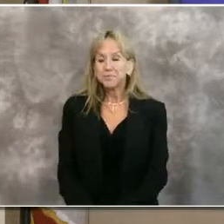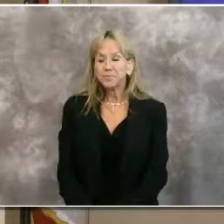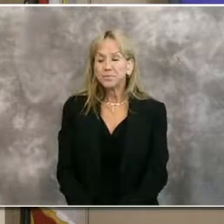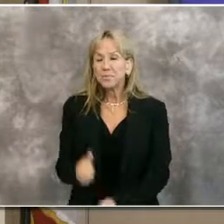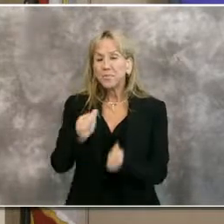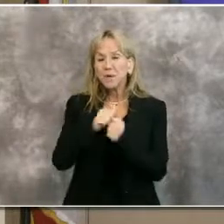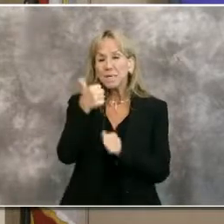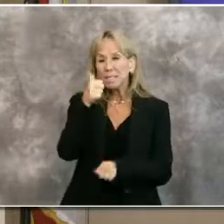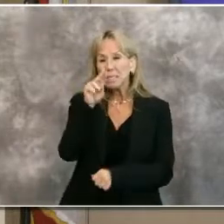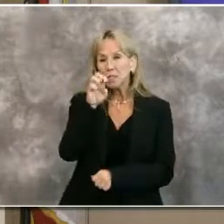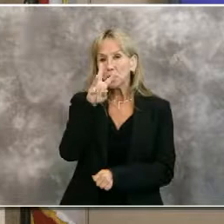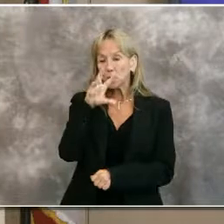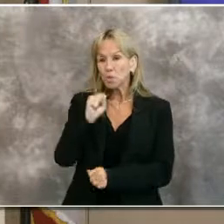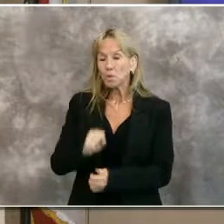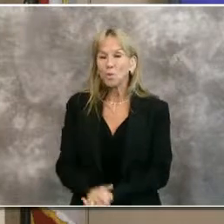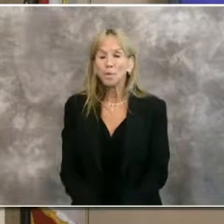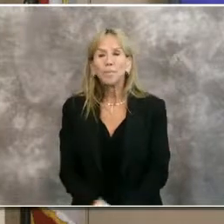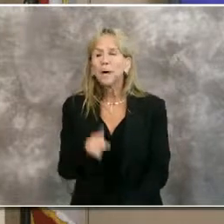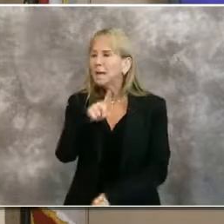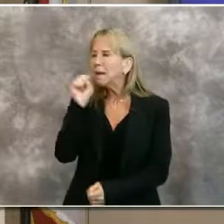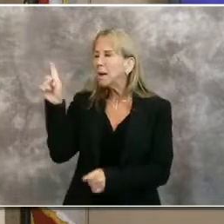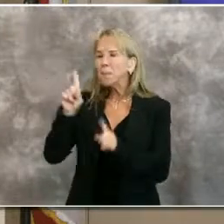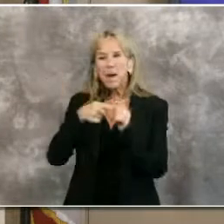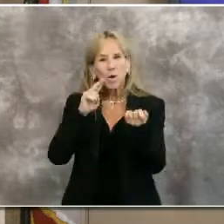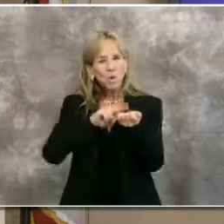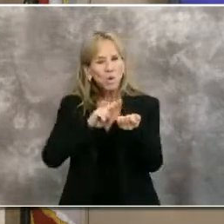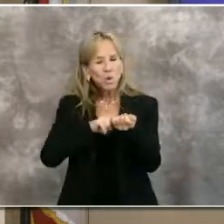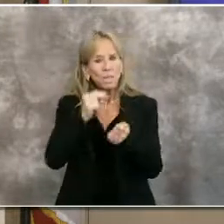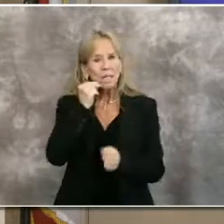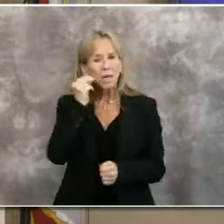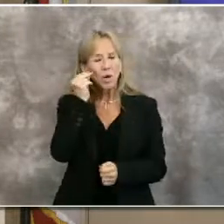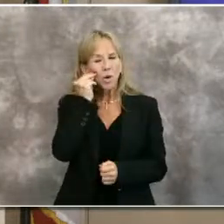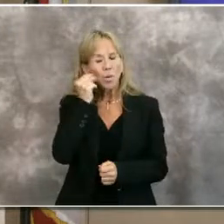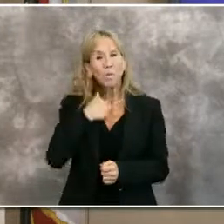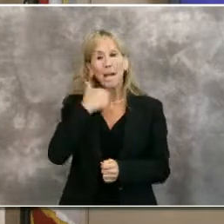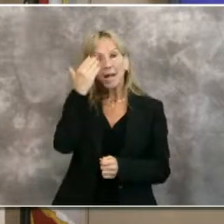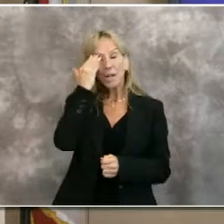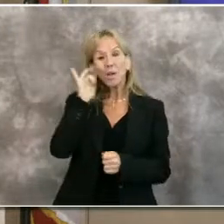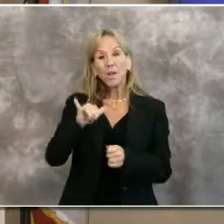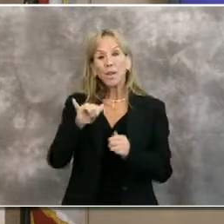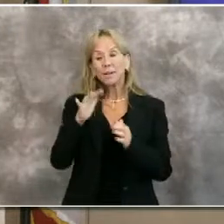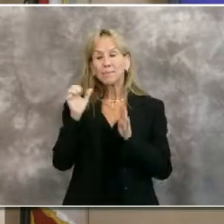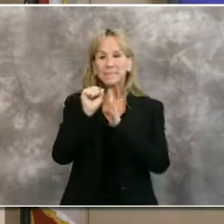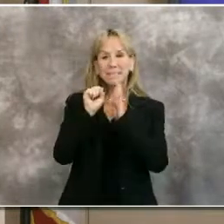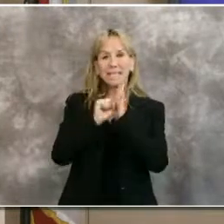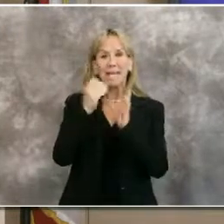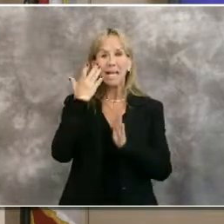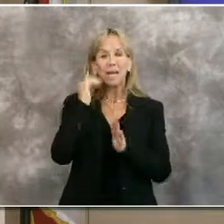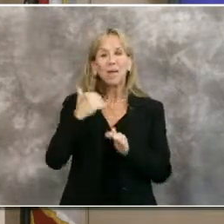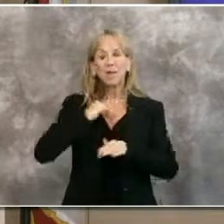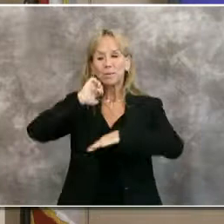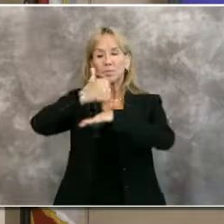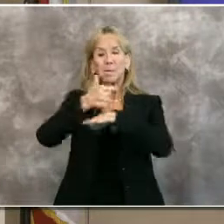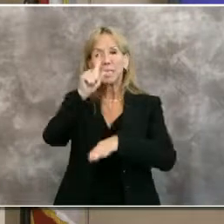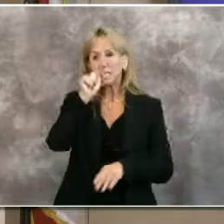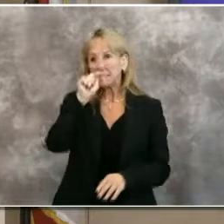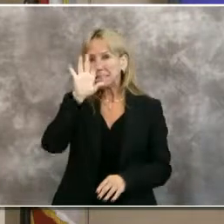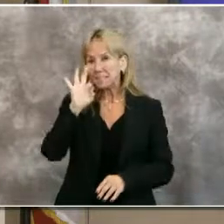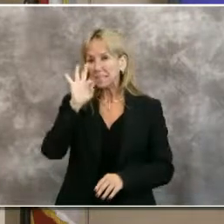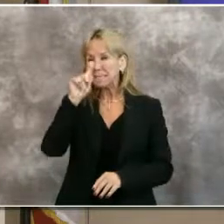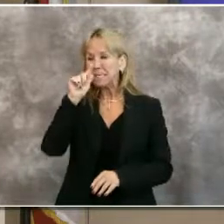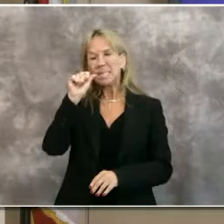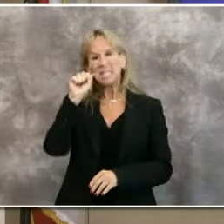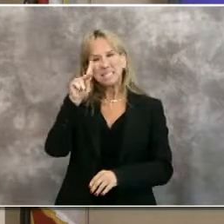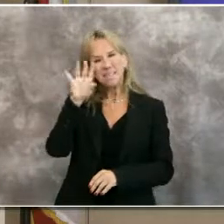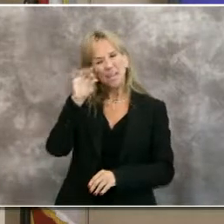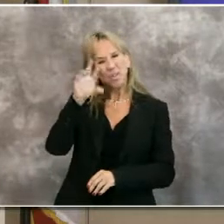Hi there, I just had a question just regarding nursing homes. I know the state task force has been brought in to help one Paradise Hills nursing home. Are you aware